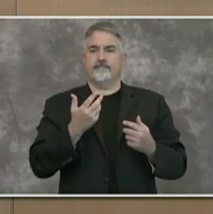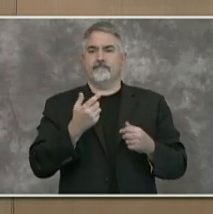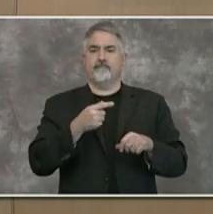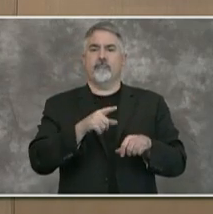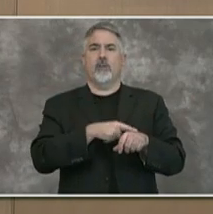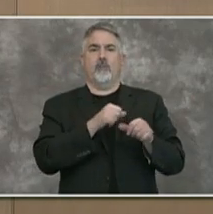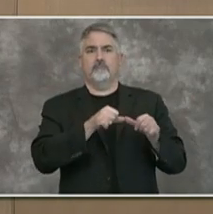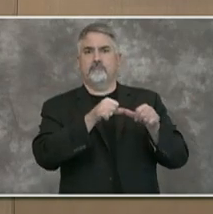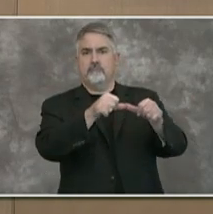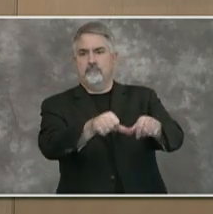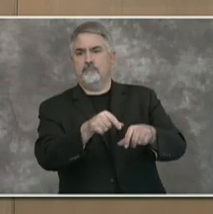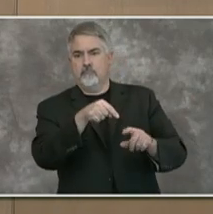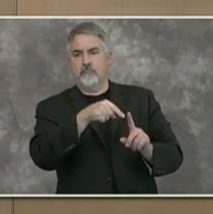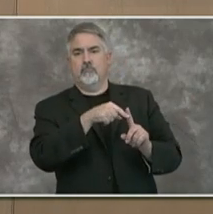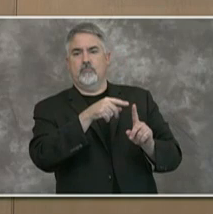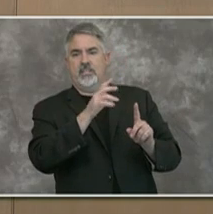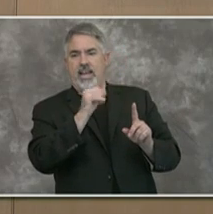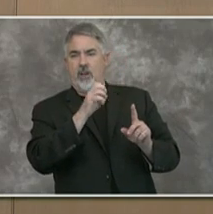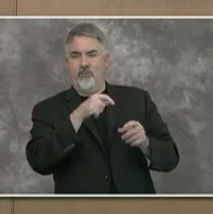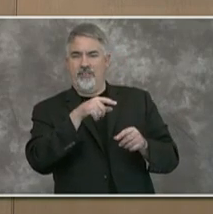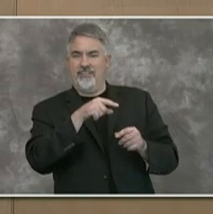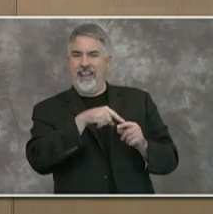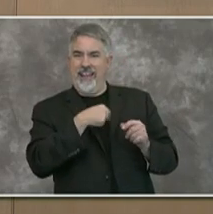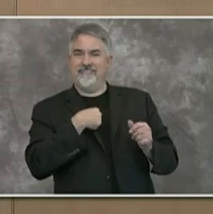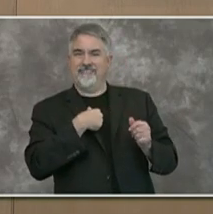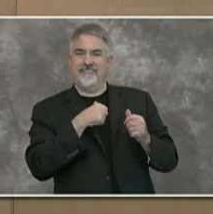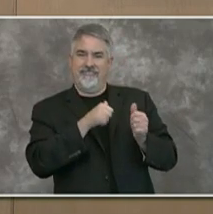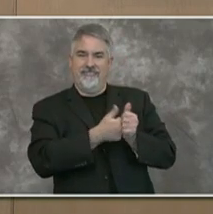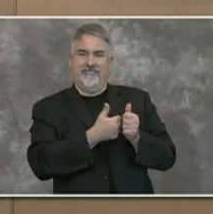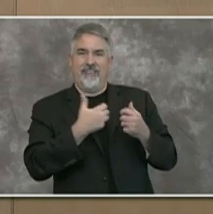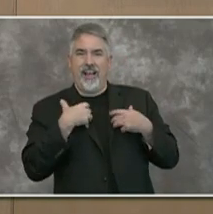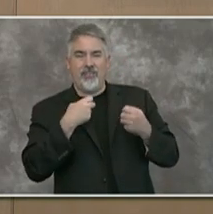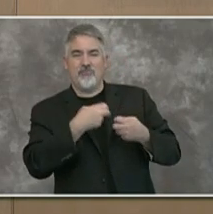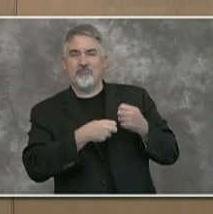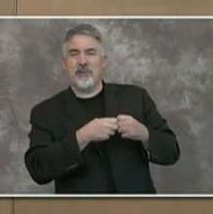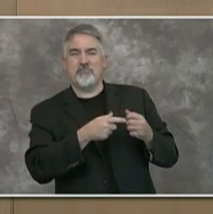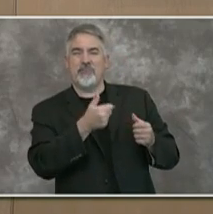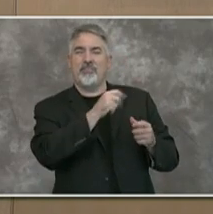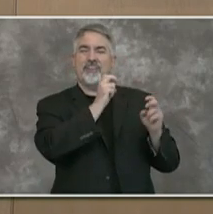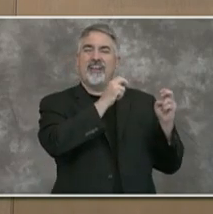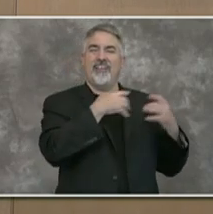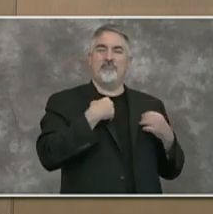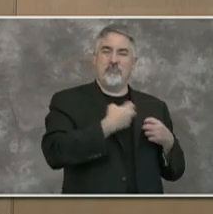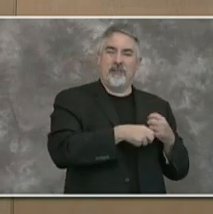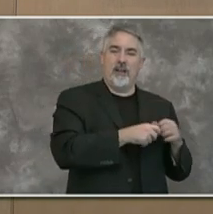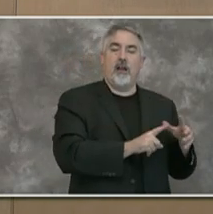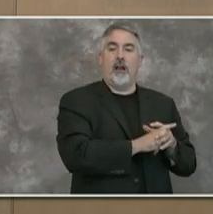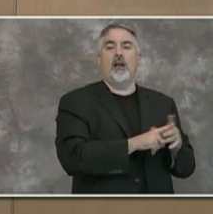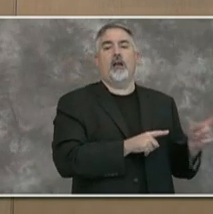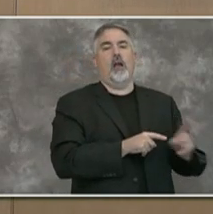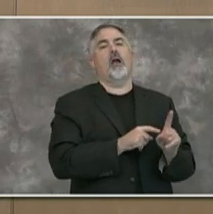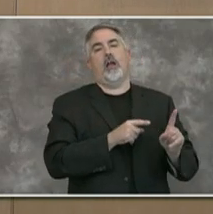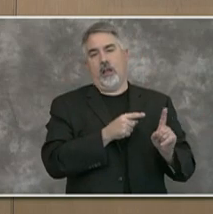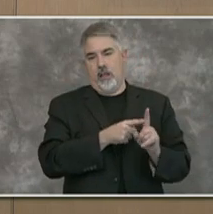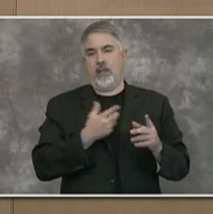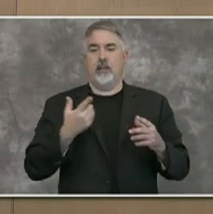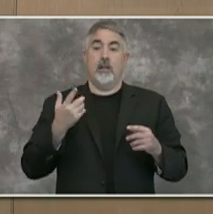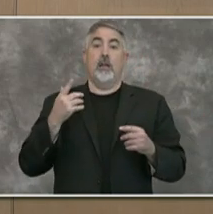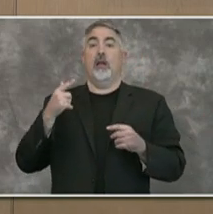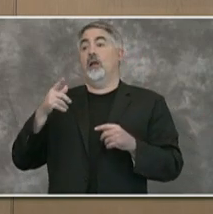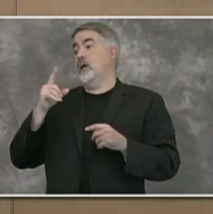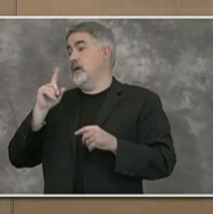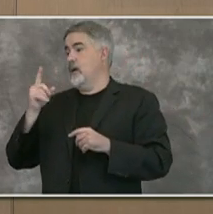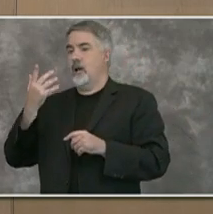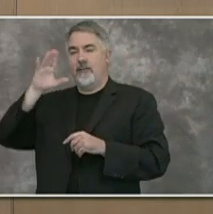underlying medical conditions, as well as those individuals that are first responders and healthcare providers. And